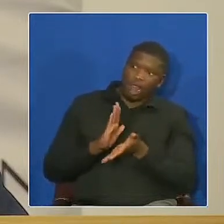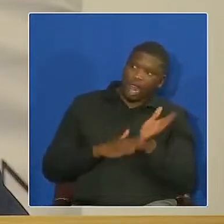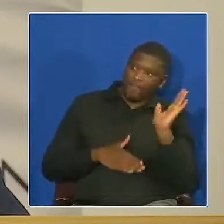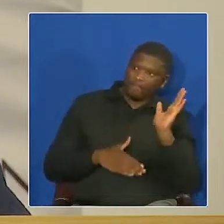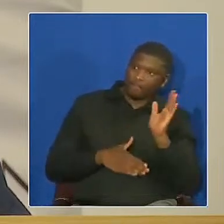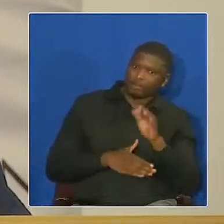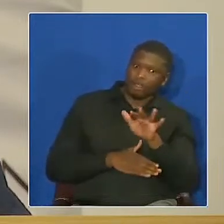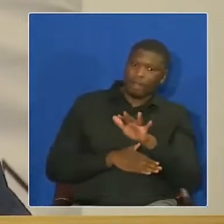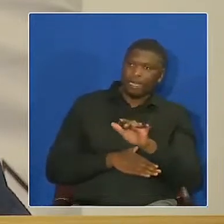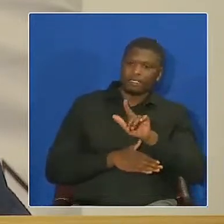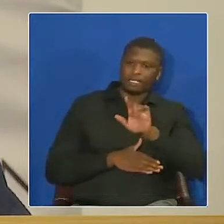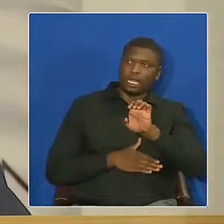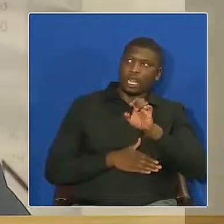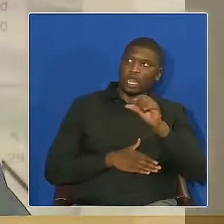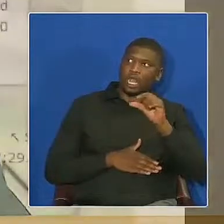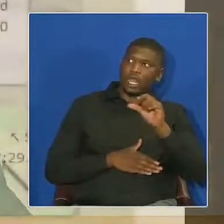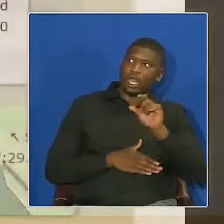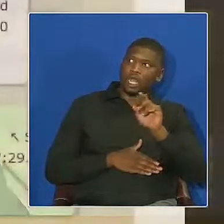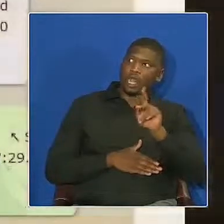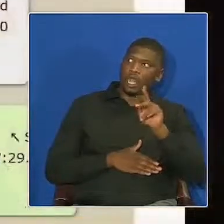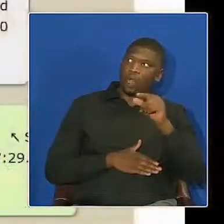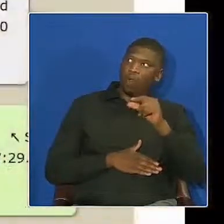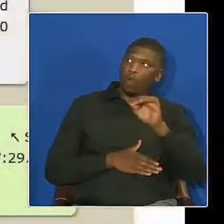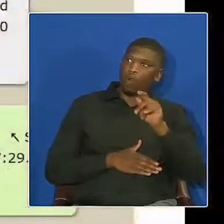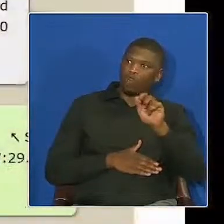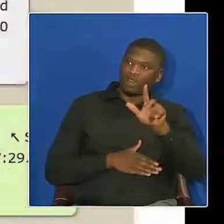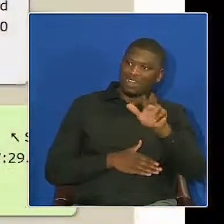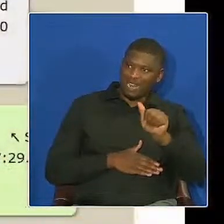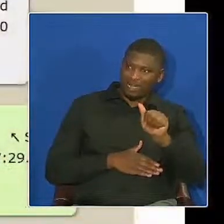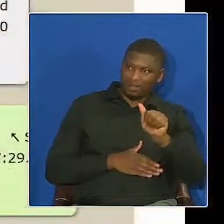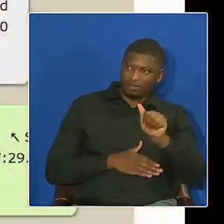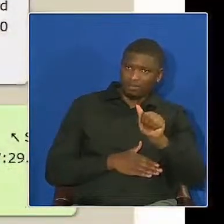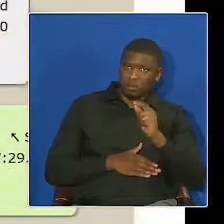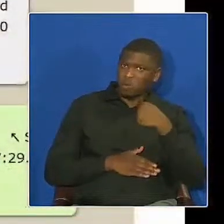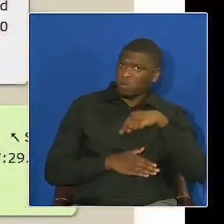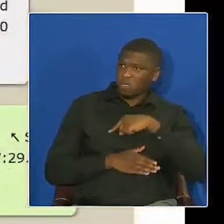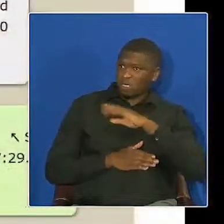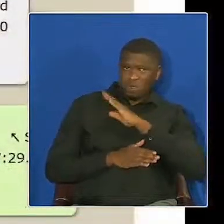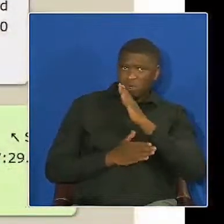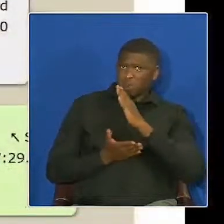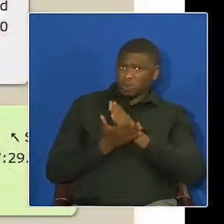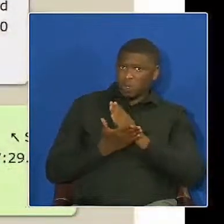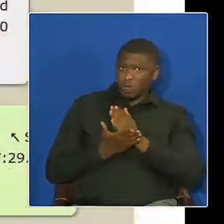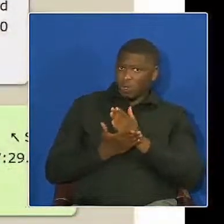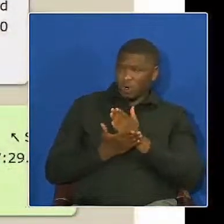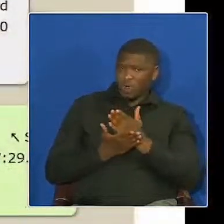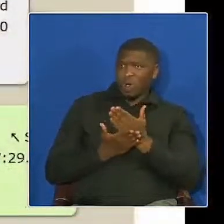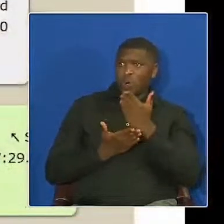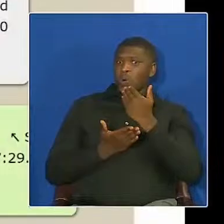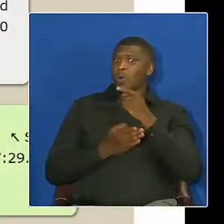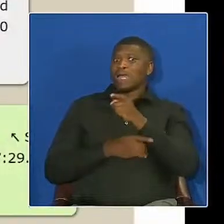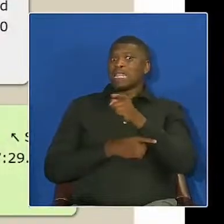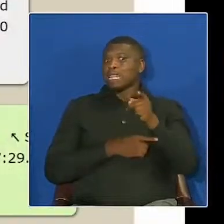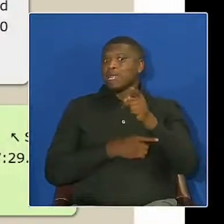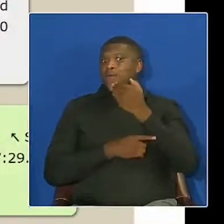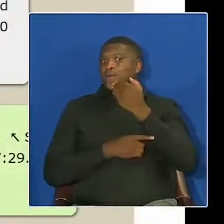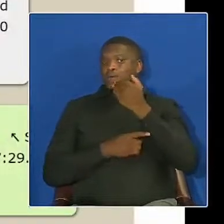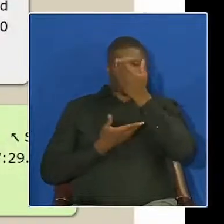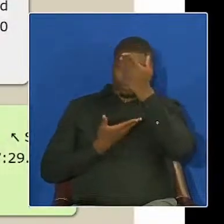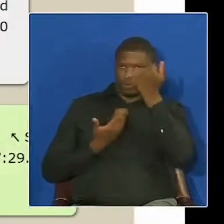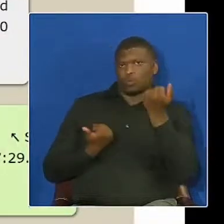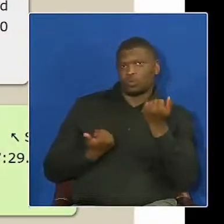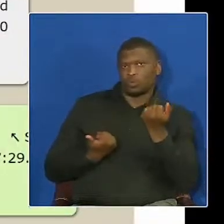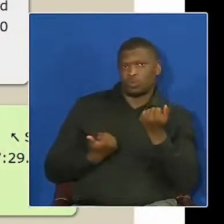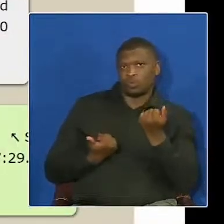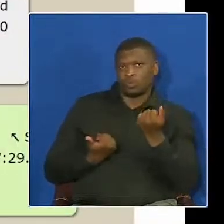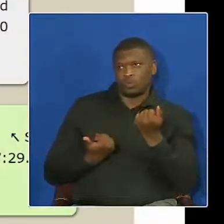Lekgotla and we are not aware or sure as to who is he referring to by saying